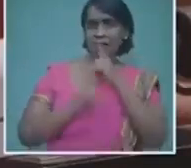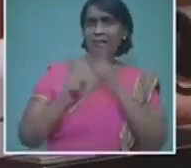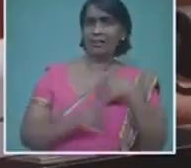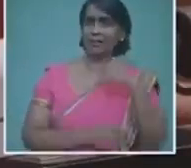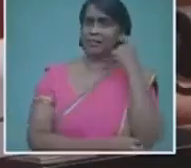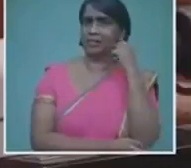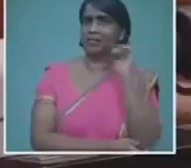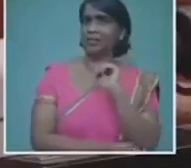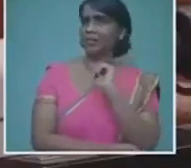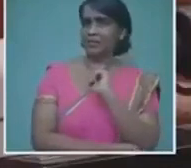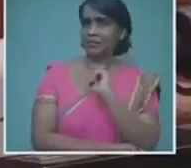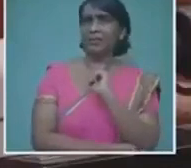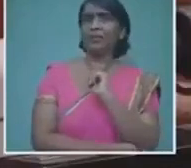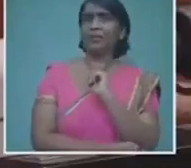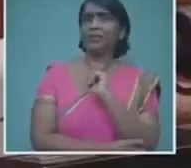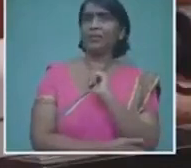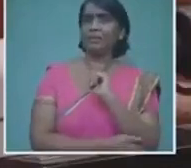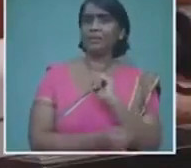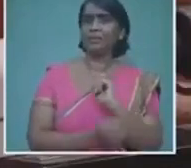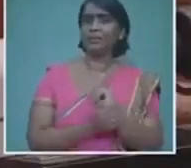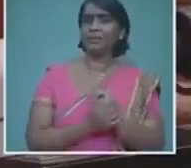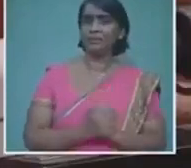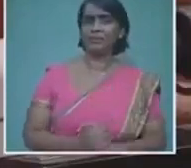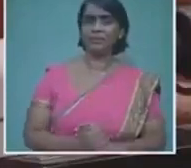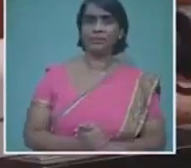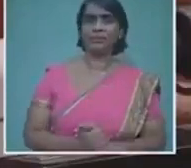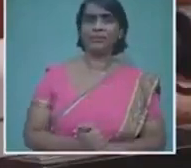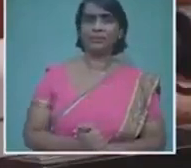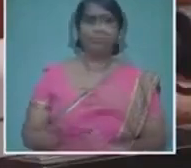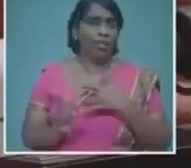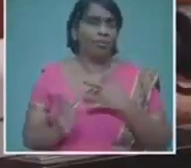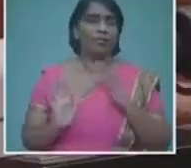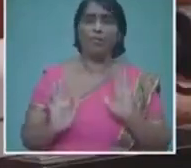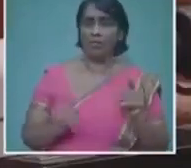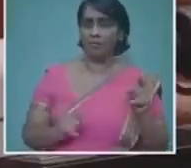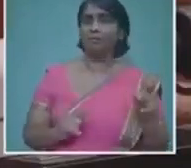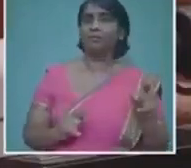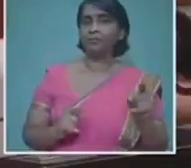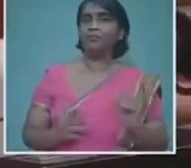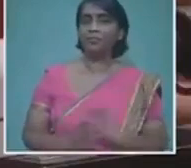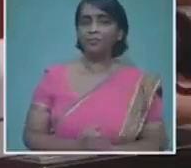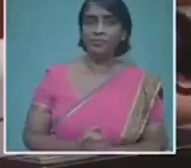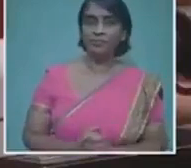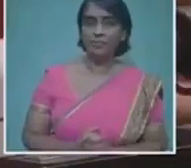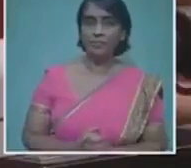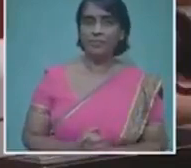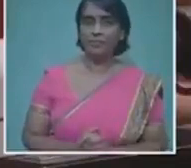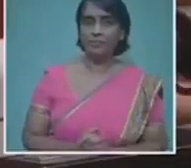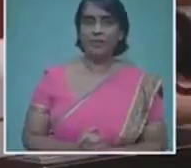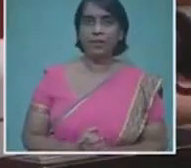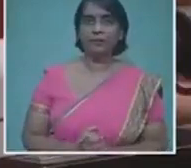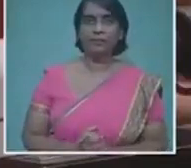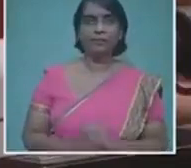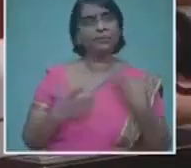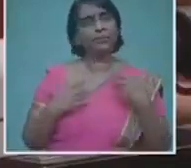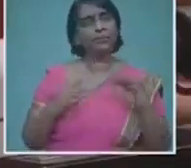be sensitive to the fact that just because you don't succeed immediately doesn't make you a failure. Actually, if you give